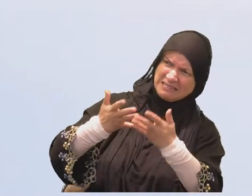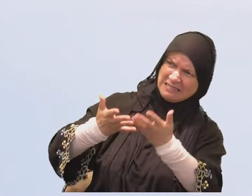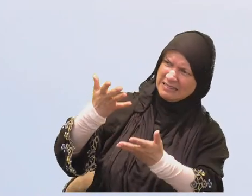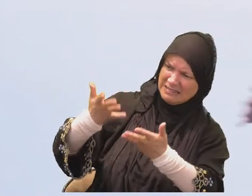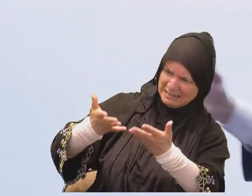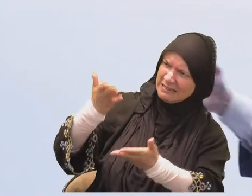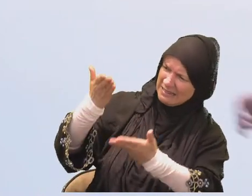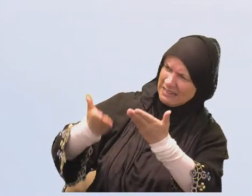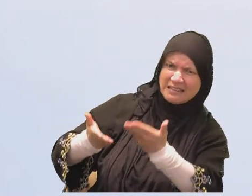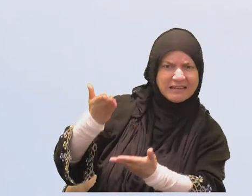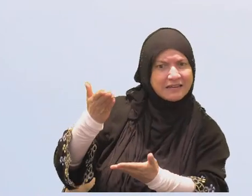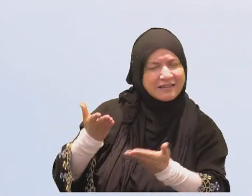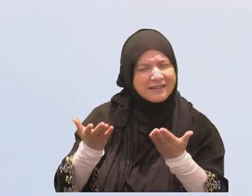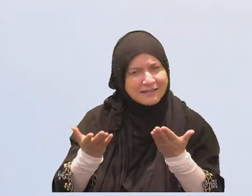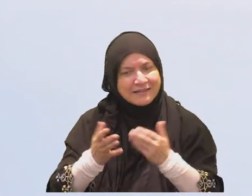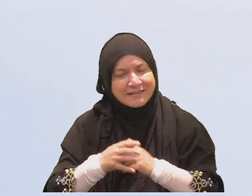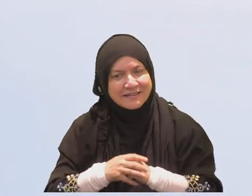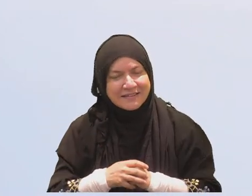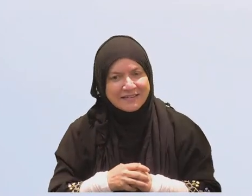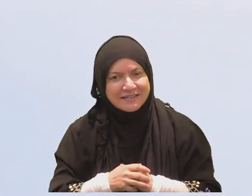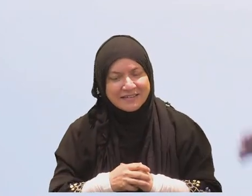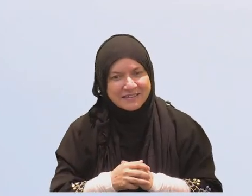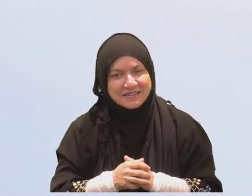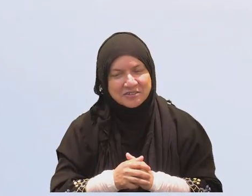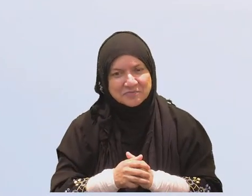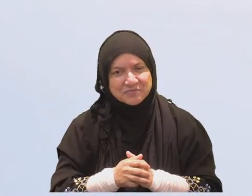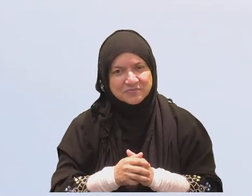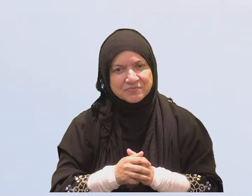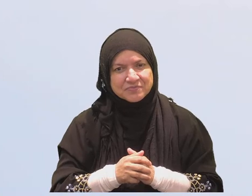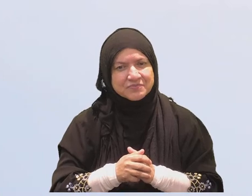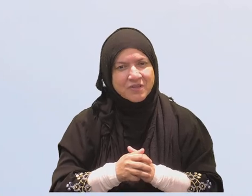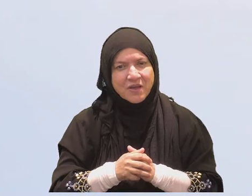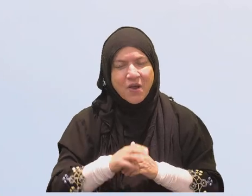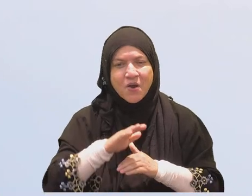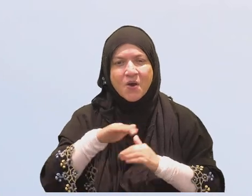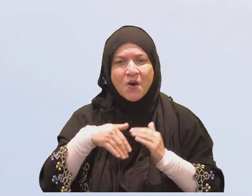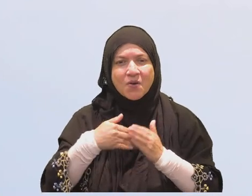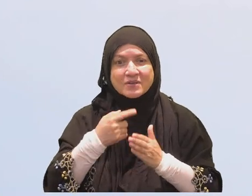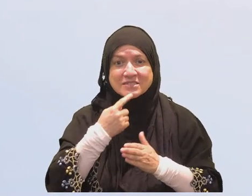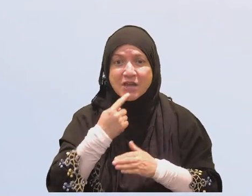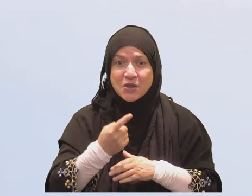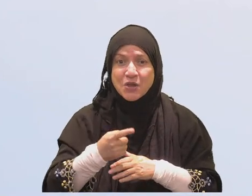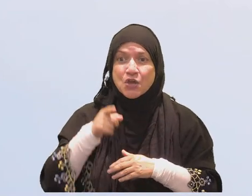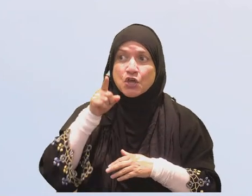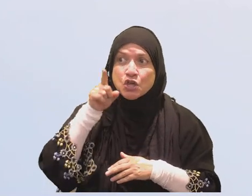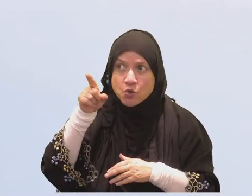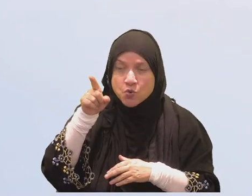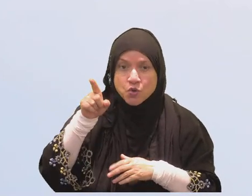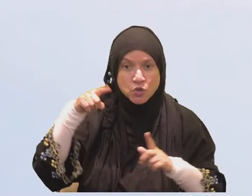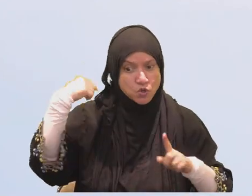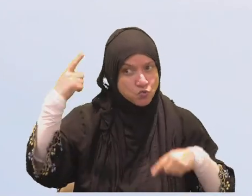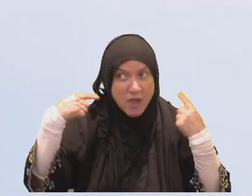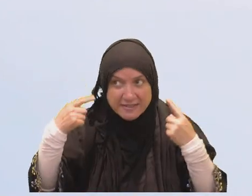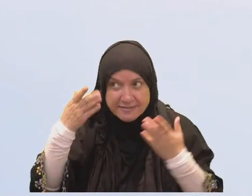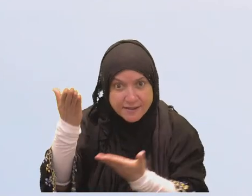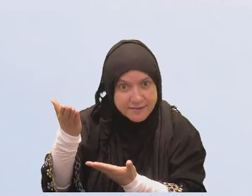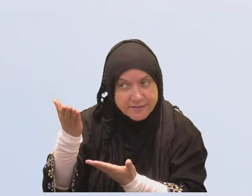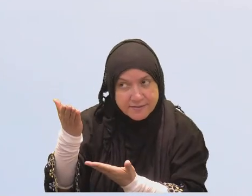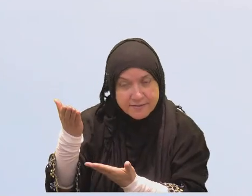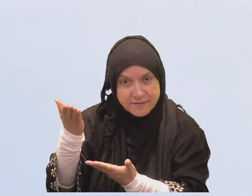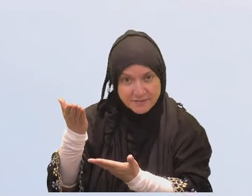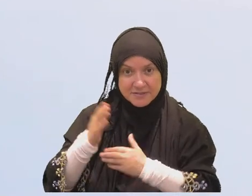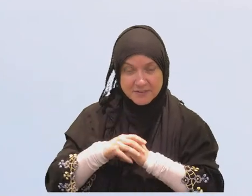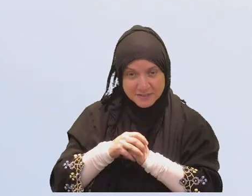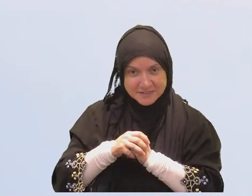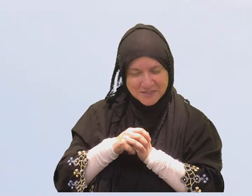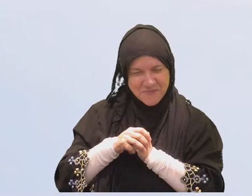I will hope every single one of you say, Imam, you lost your mind. You're going stock raving mad. And I hope the sisters